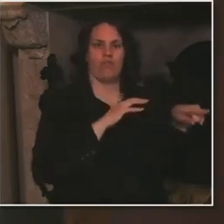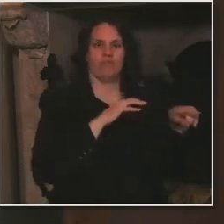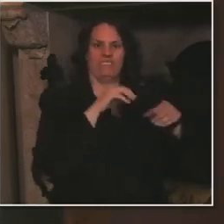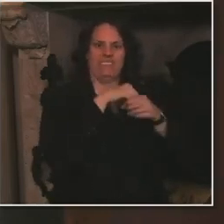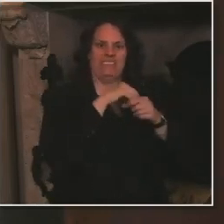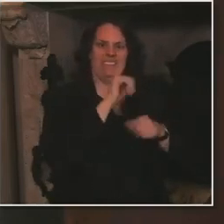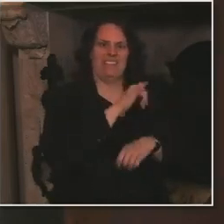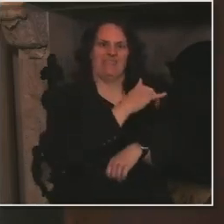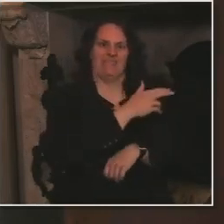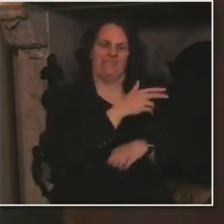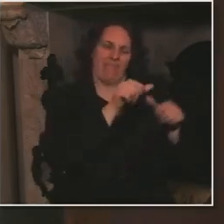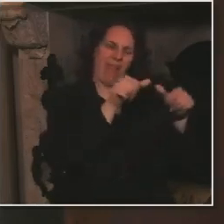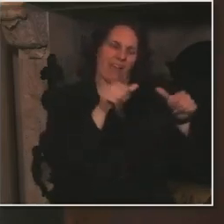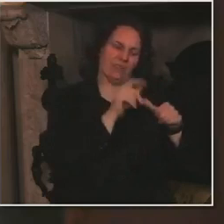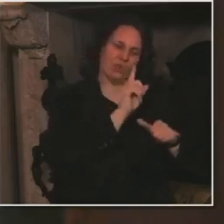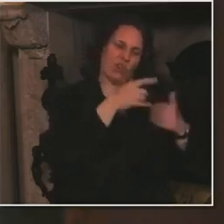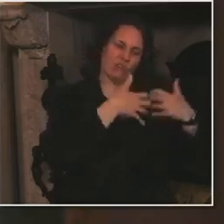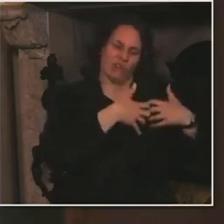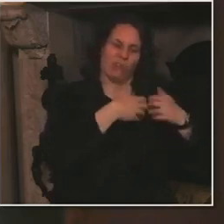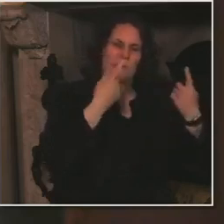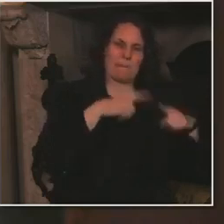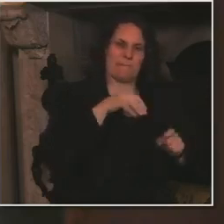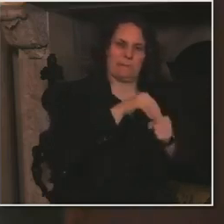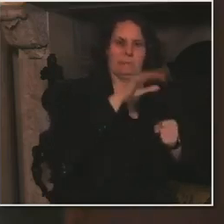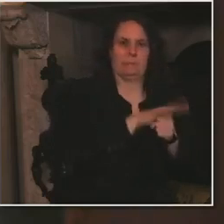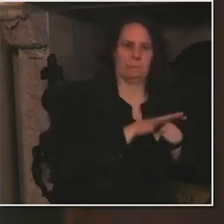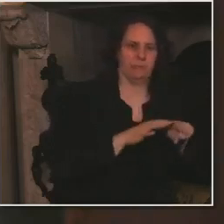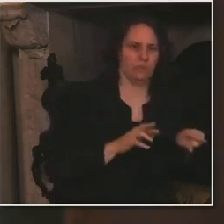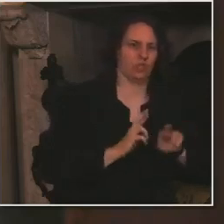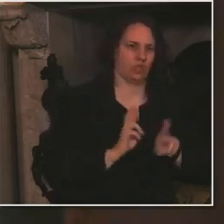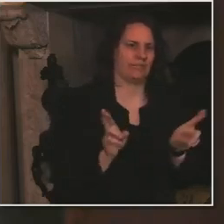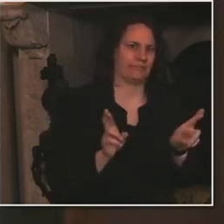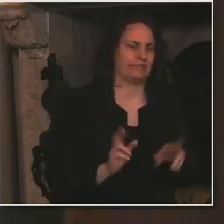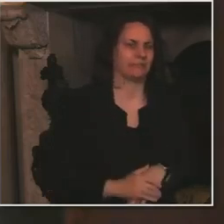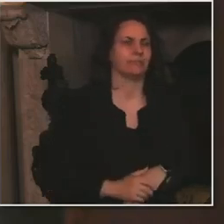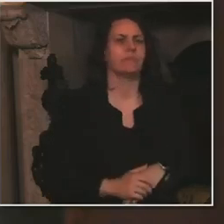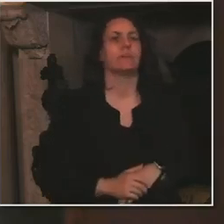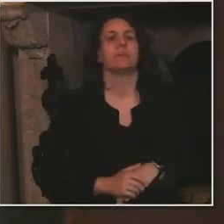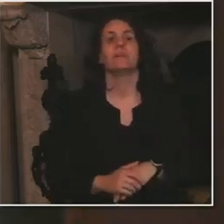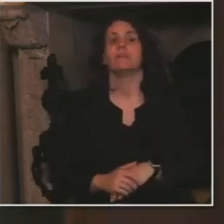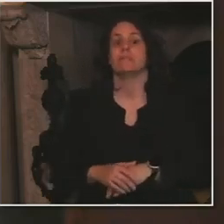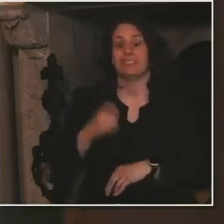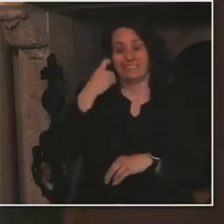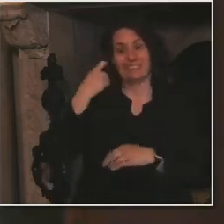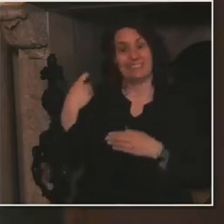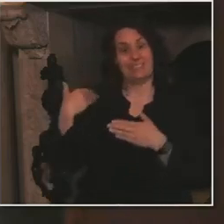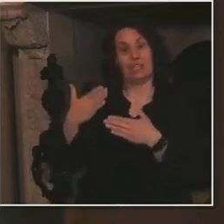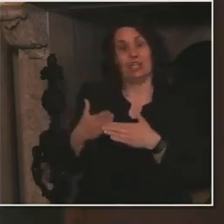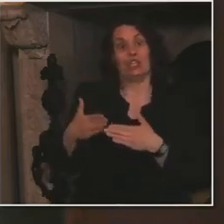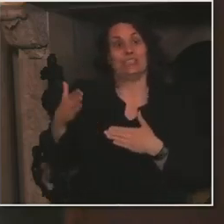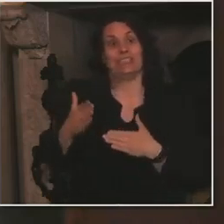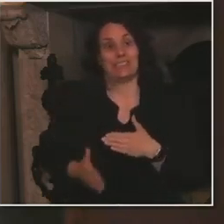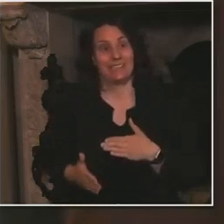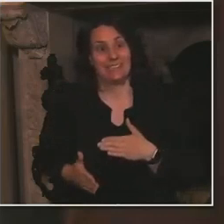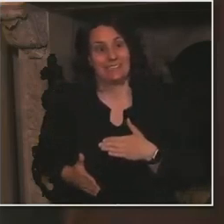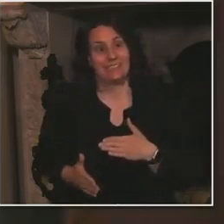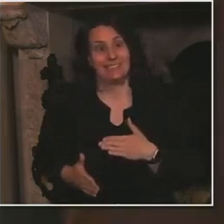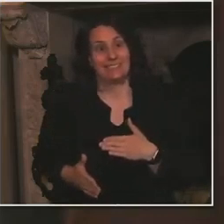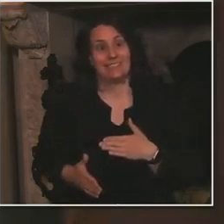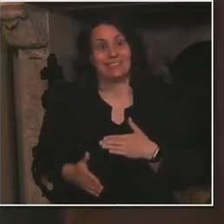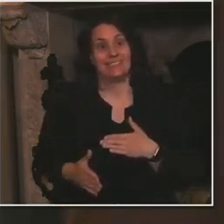the past several days, over this weekend particularly, we have been in development in partnership